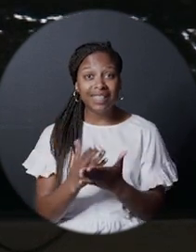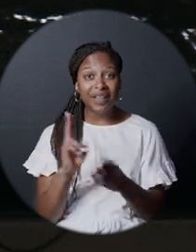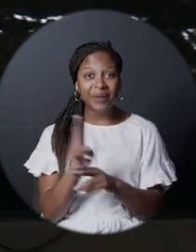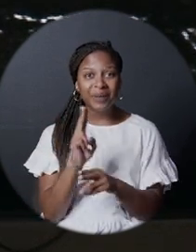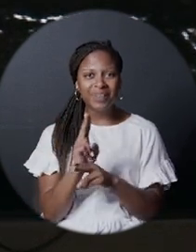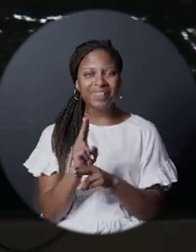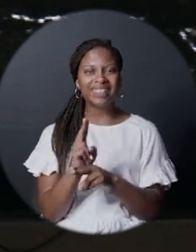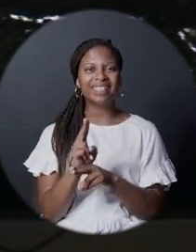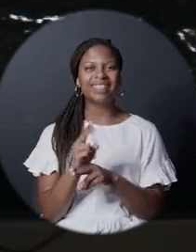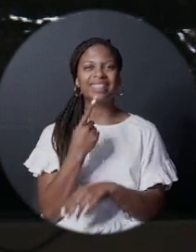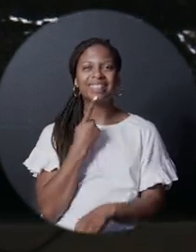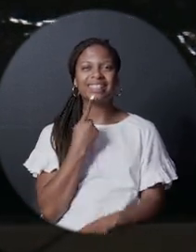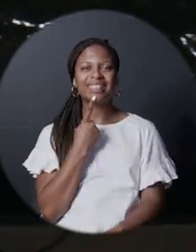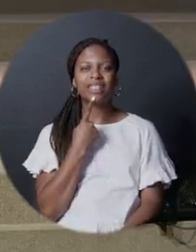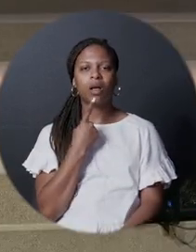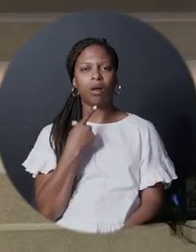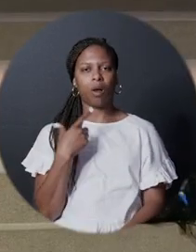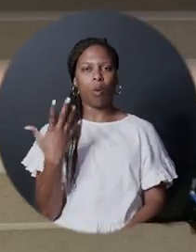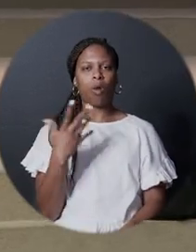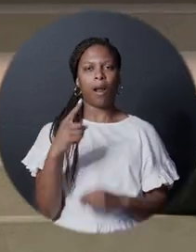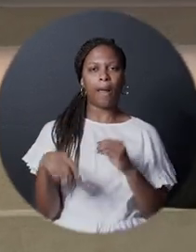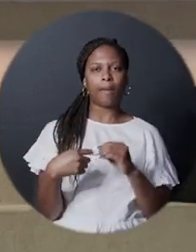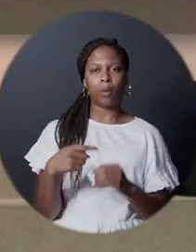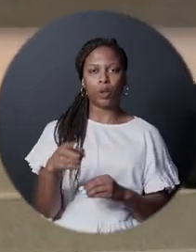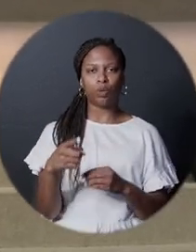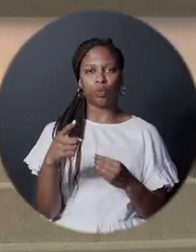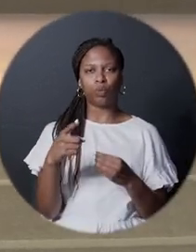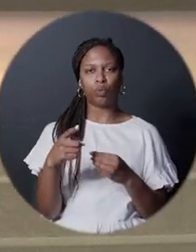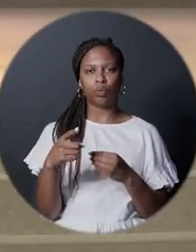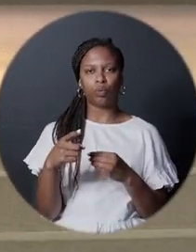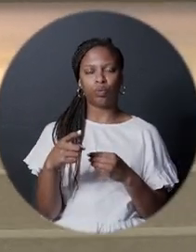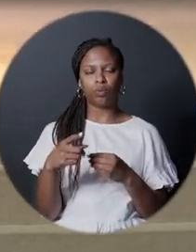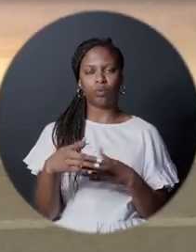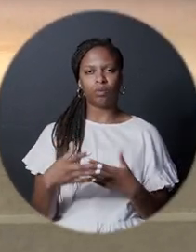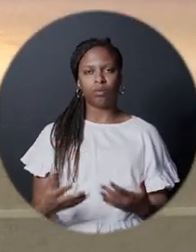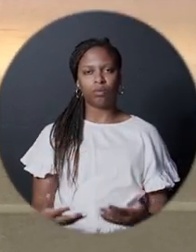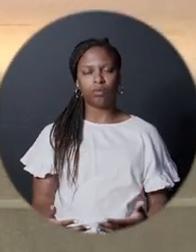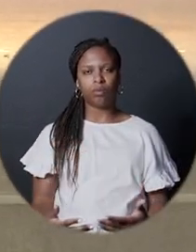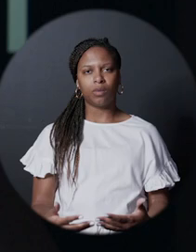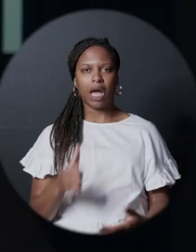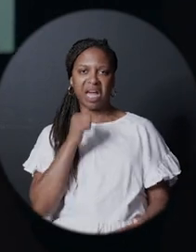Y'all ready for some? Because I've used them. Somebody say something to you. Well, what about when you...